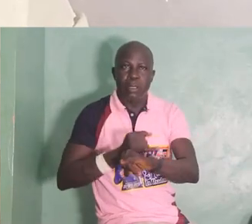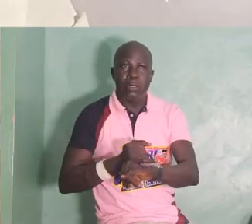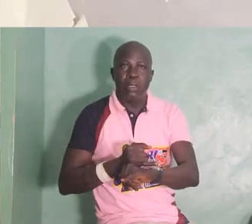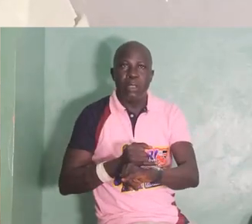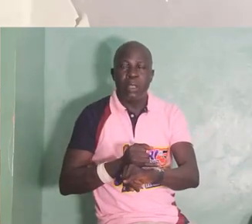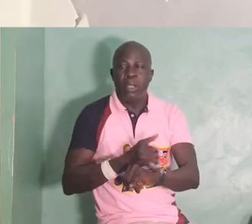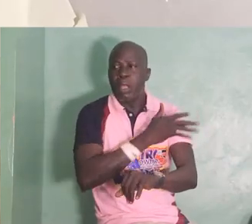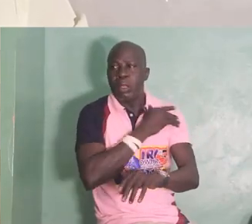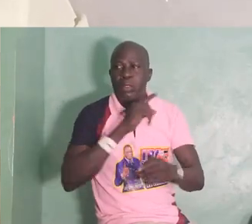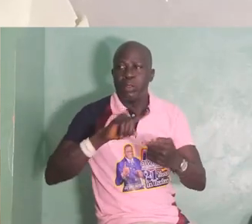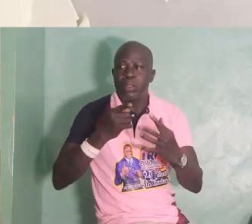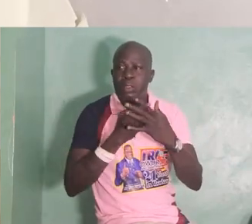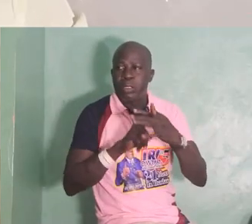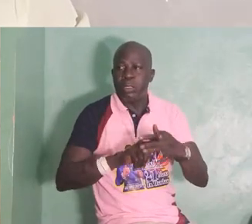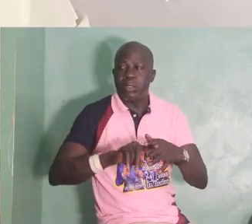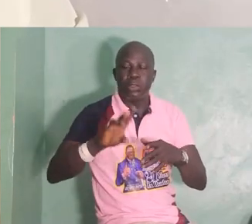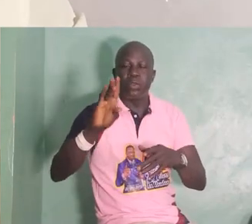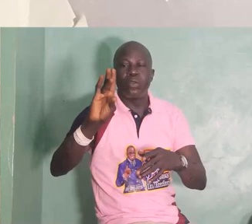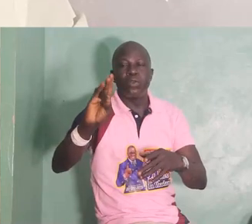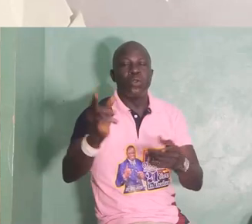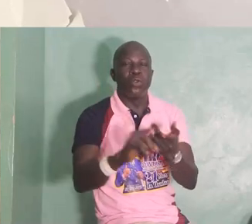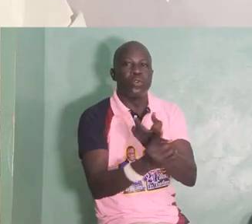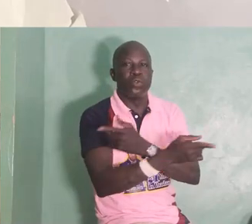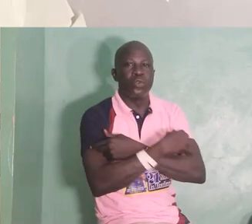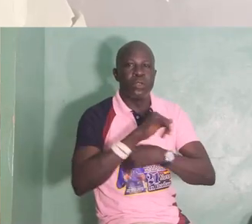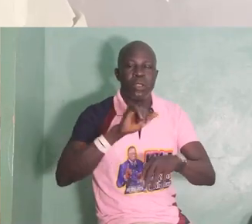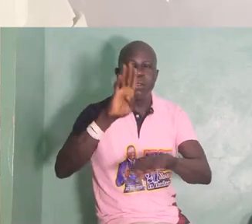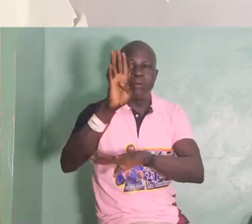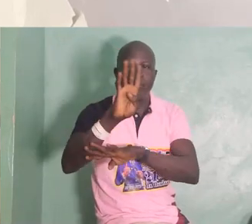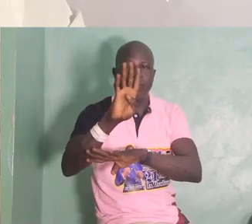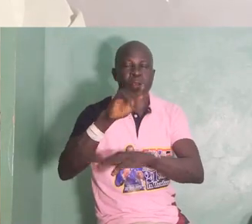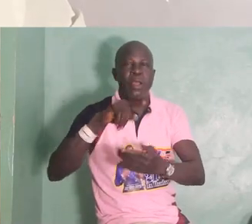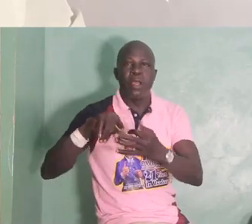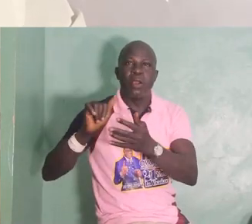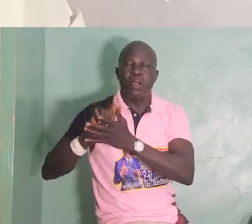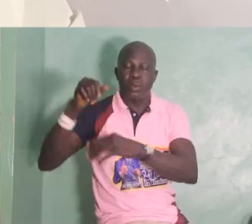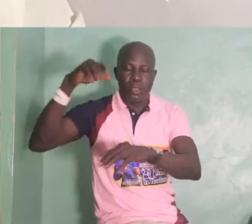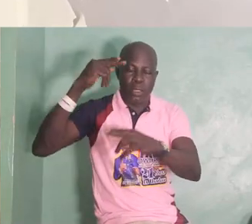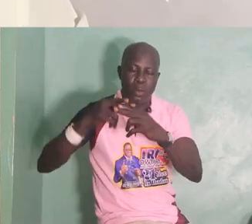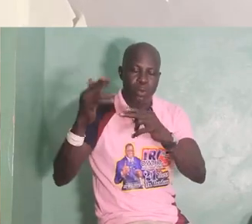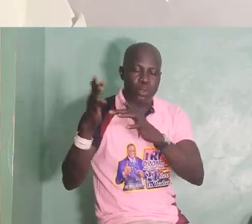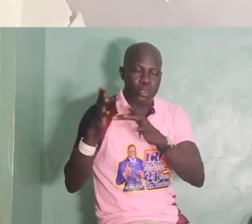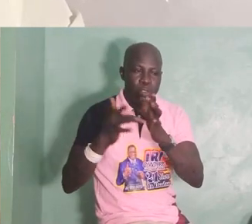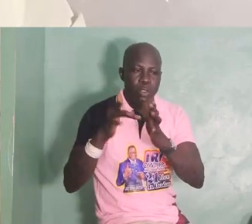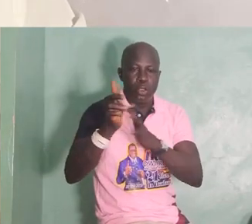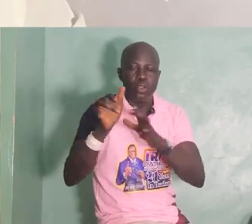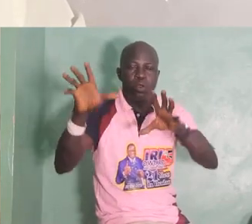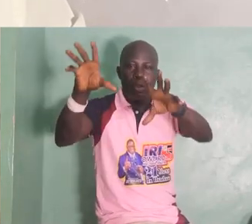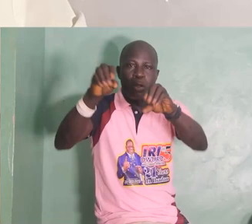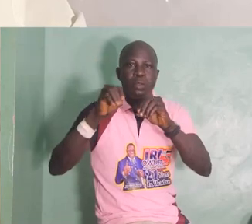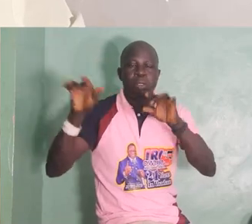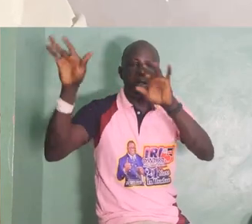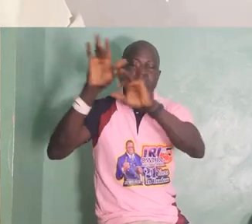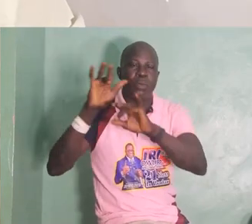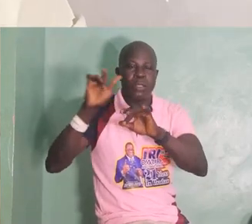Lubado. Oh, ne Luma was the apart. If you come to today by 4 p.m., they will commence the program. Be, Jesus. In the name of Jesus. Why are